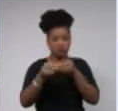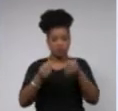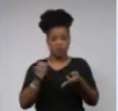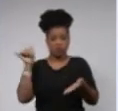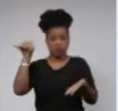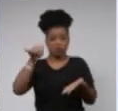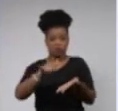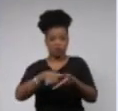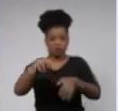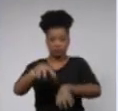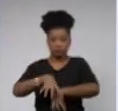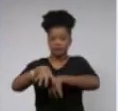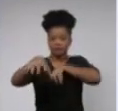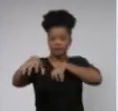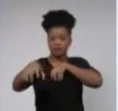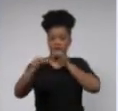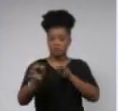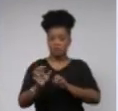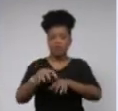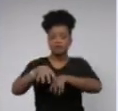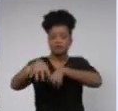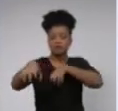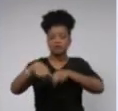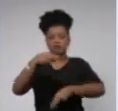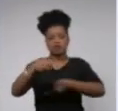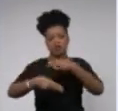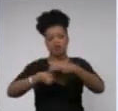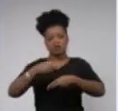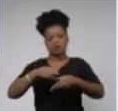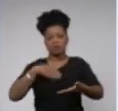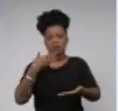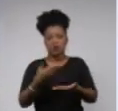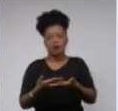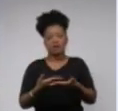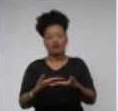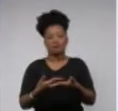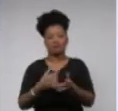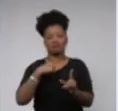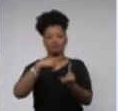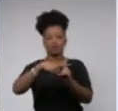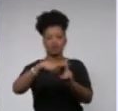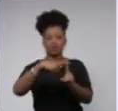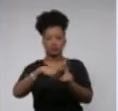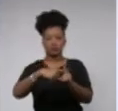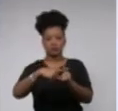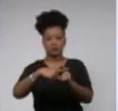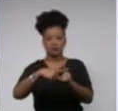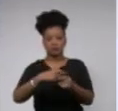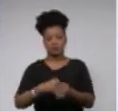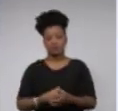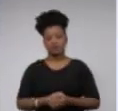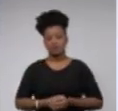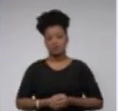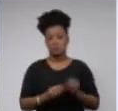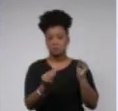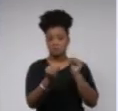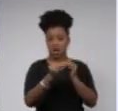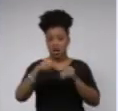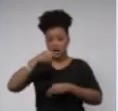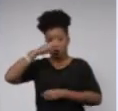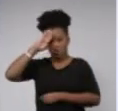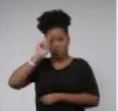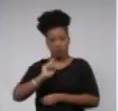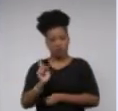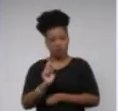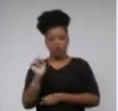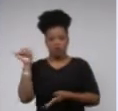investigated, all of their contacts over the last 15 days are traced and taken to isolation units, where they're properly